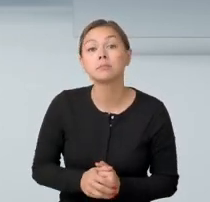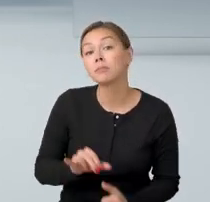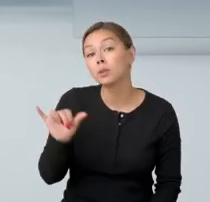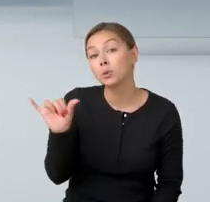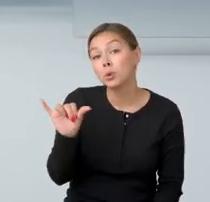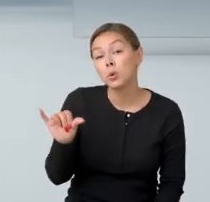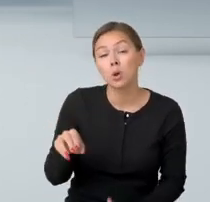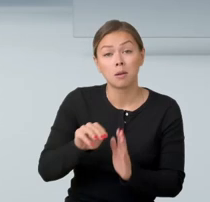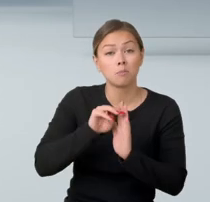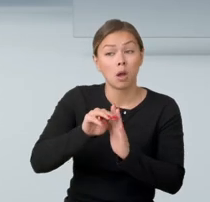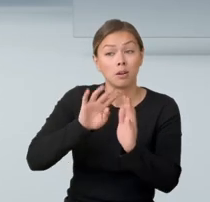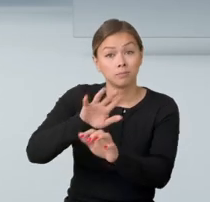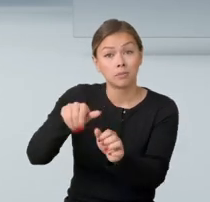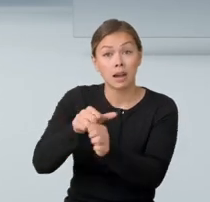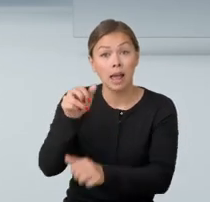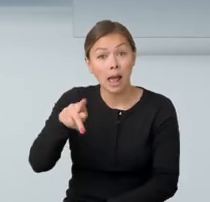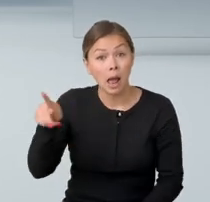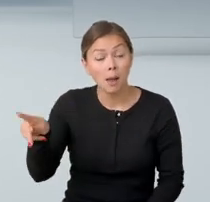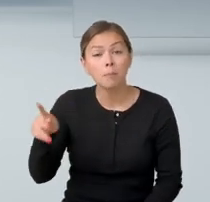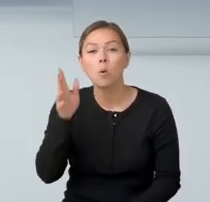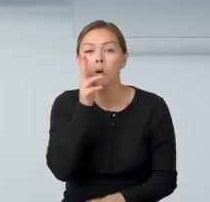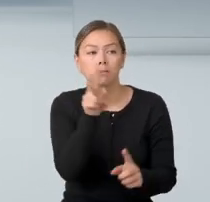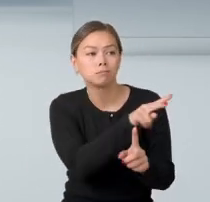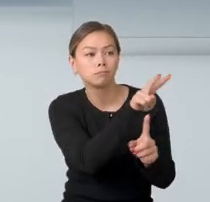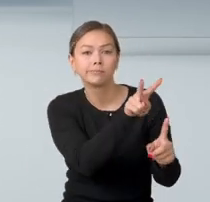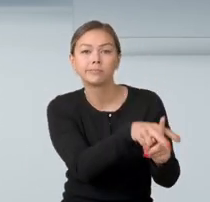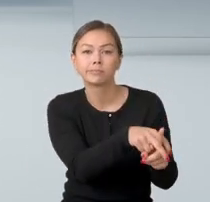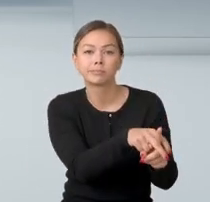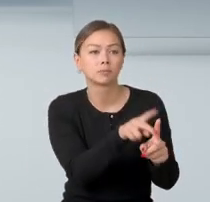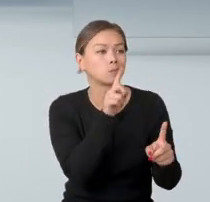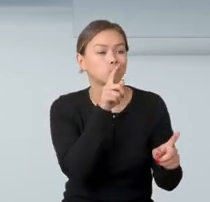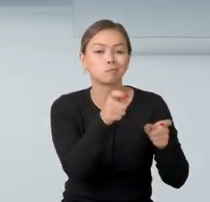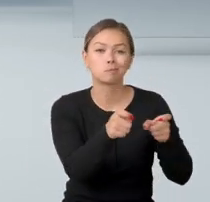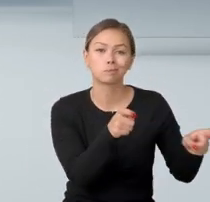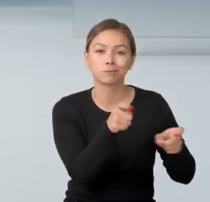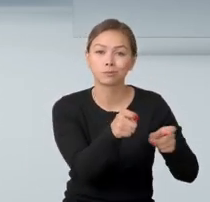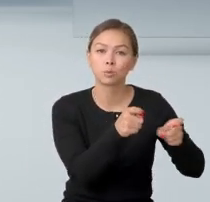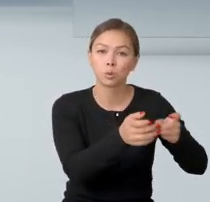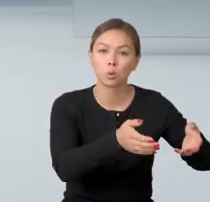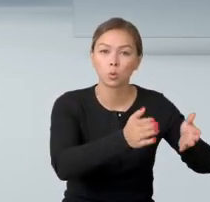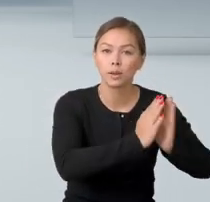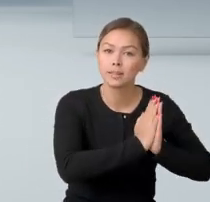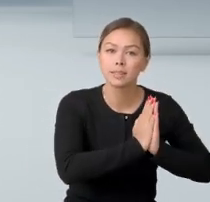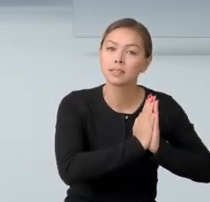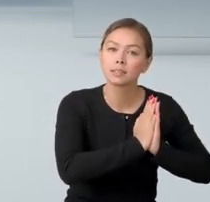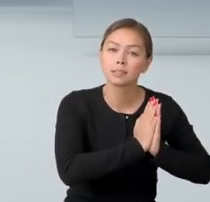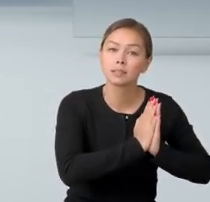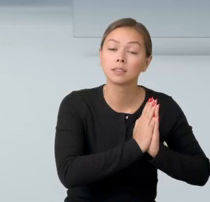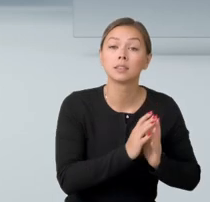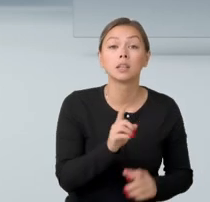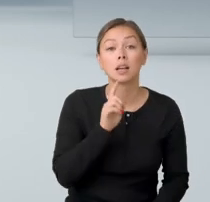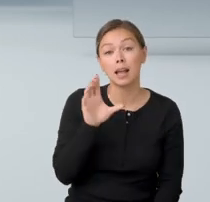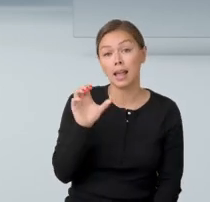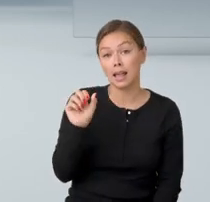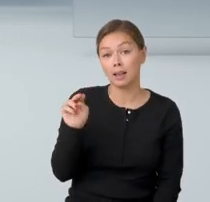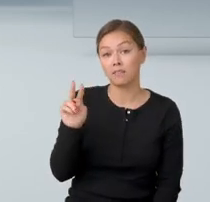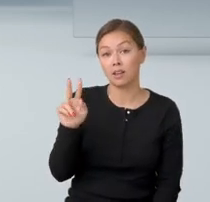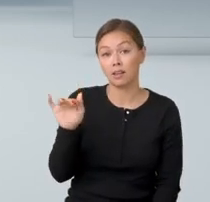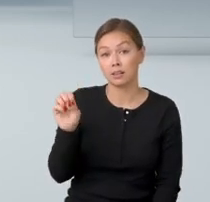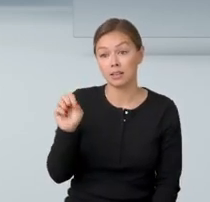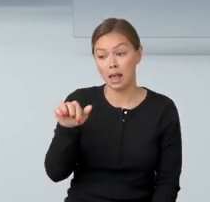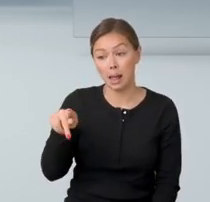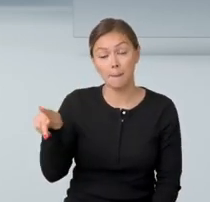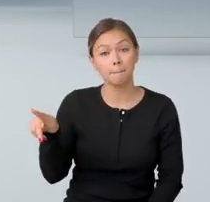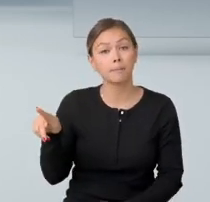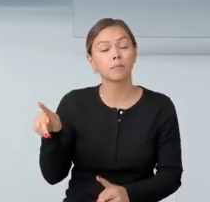also the model of an app will be used to the finance users manage the requests that have been opened it so until now the canvas